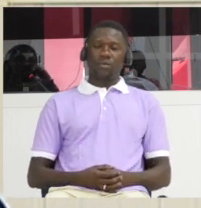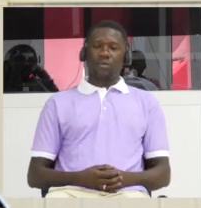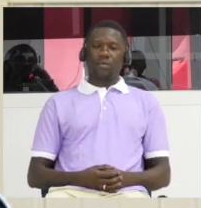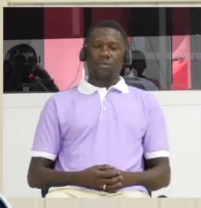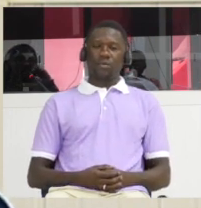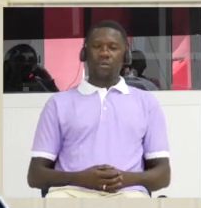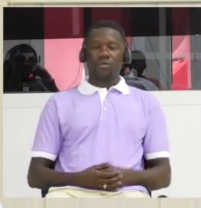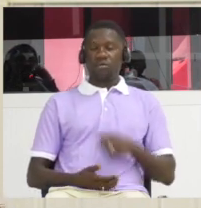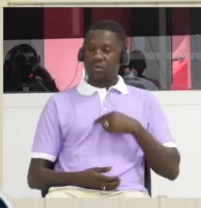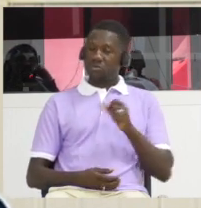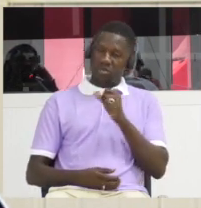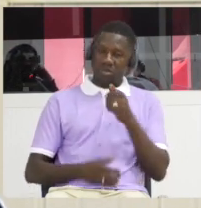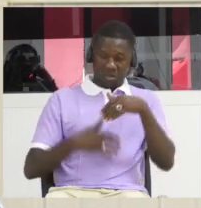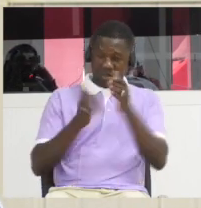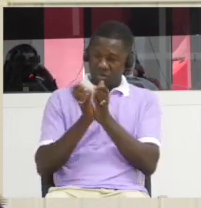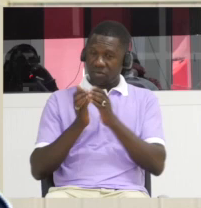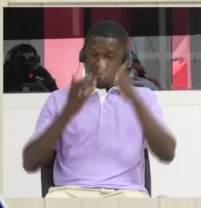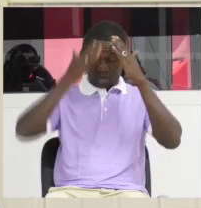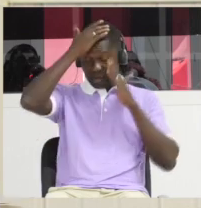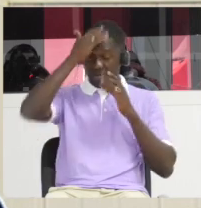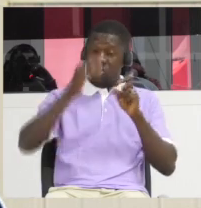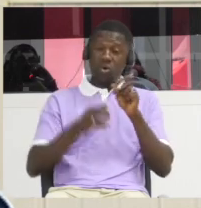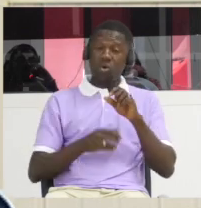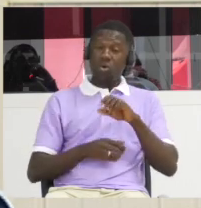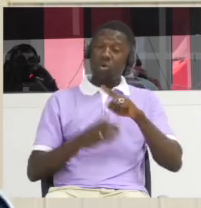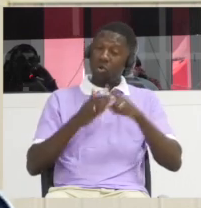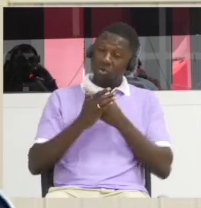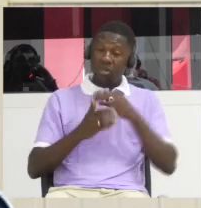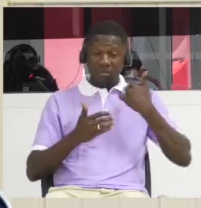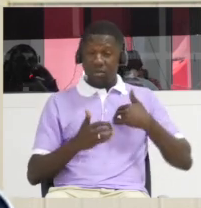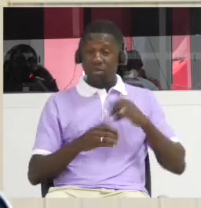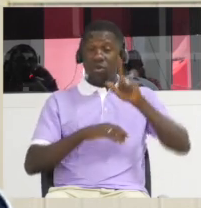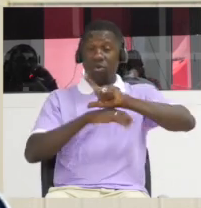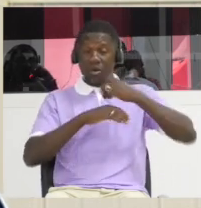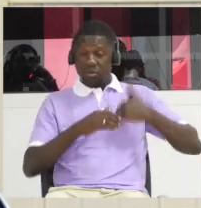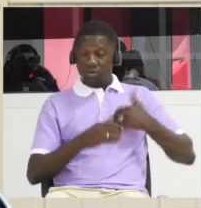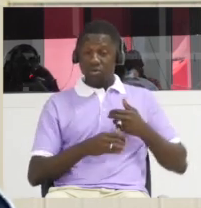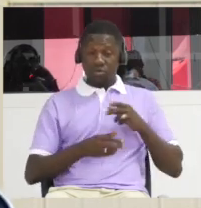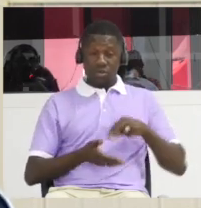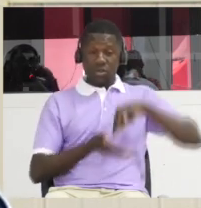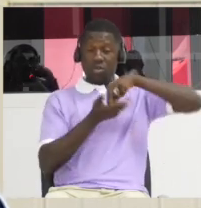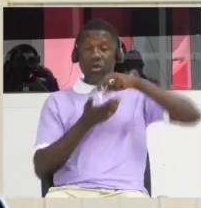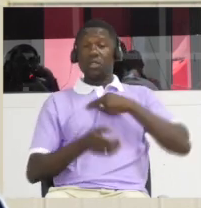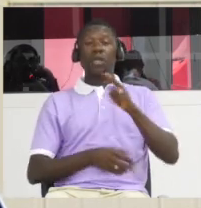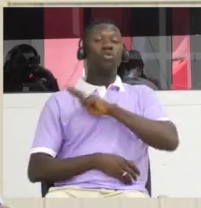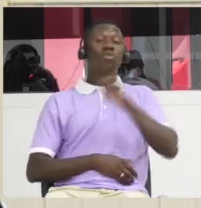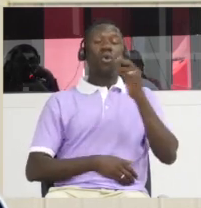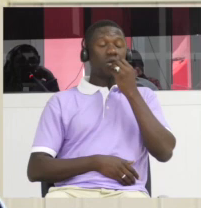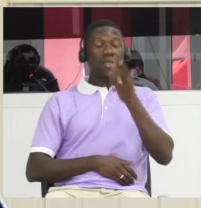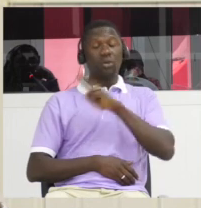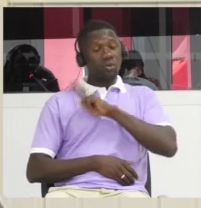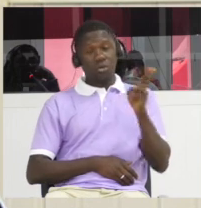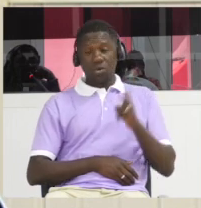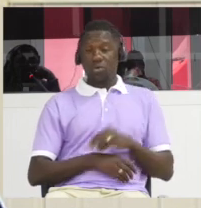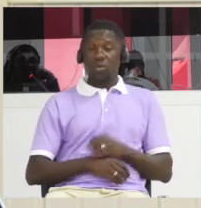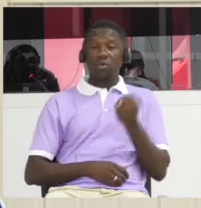from some sections of the army or even the population to, you know, to get up and say no. Because this was a period